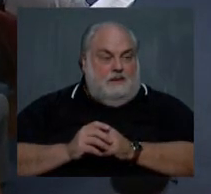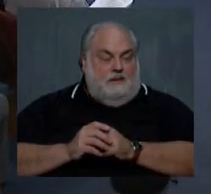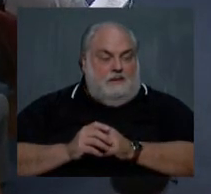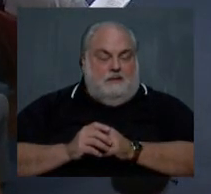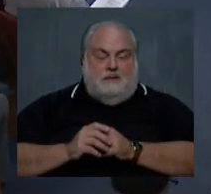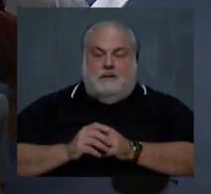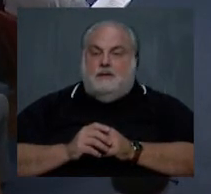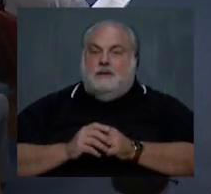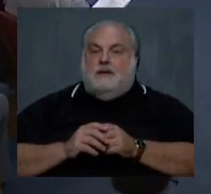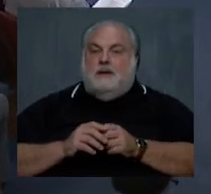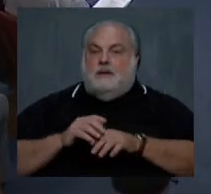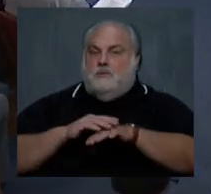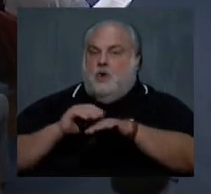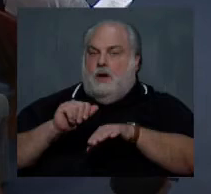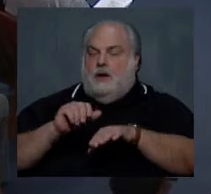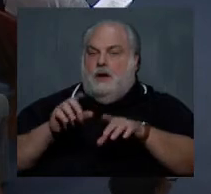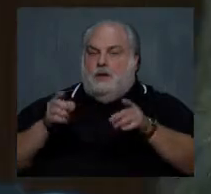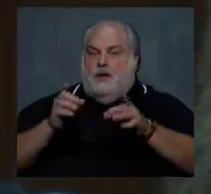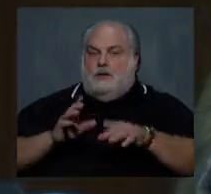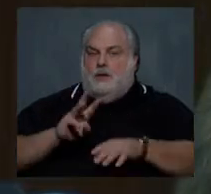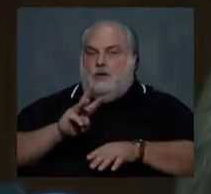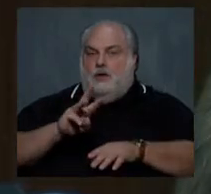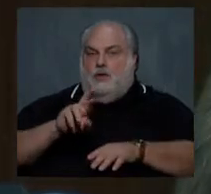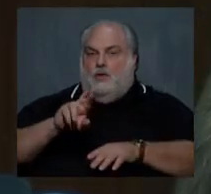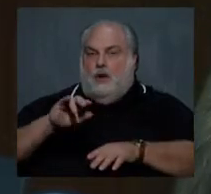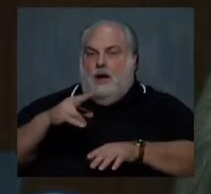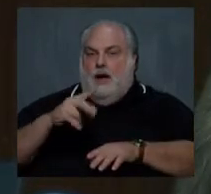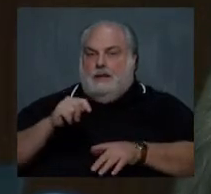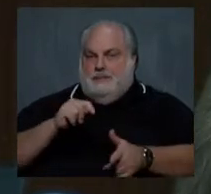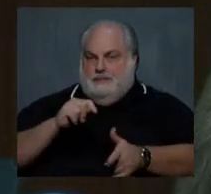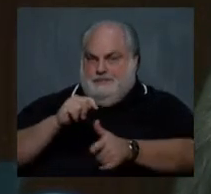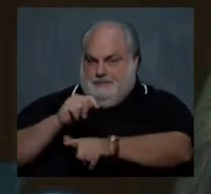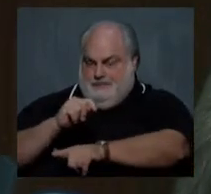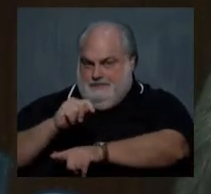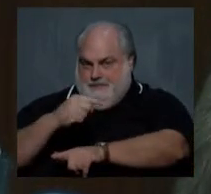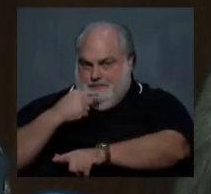Yes, Director Wright, you're recognized, please. What is